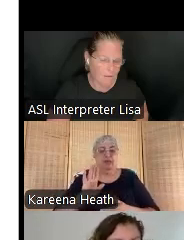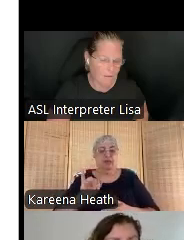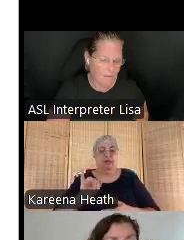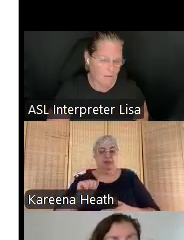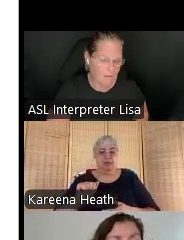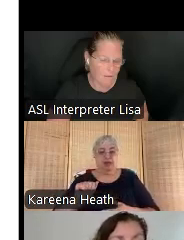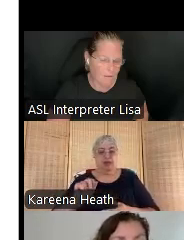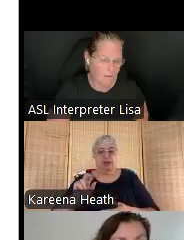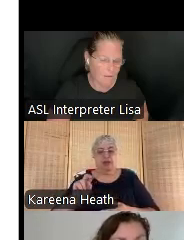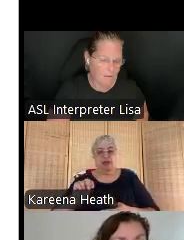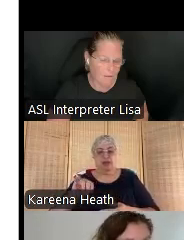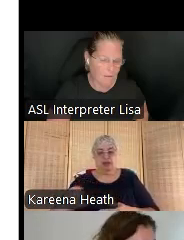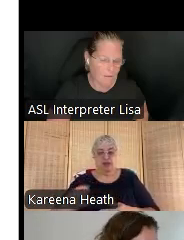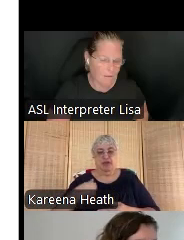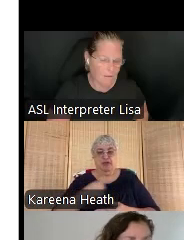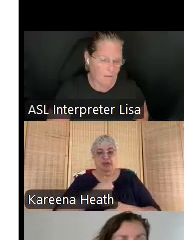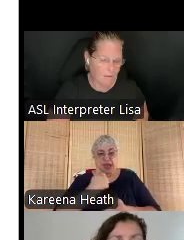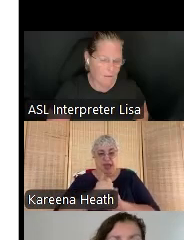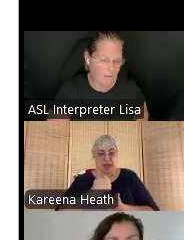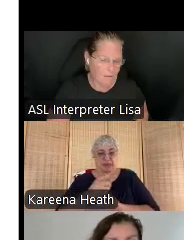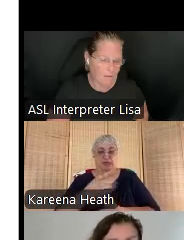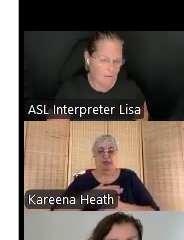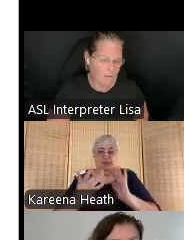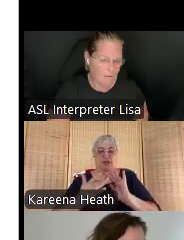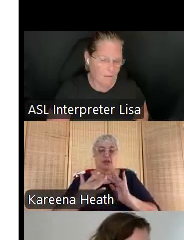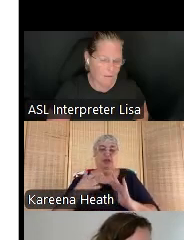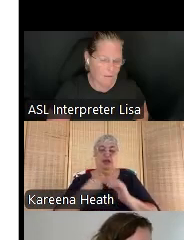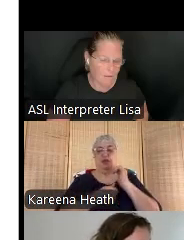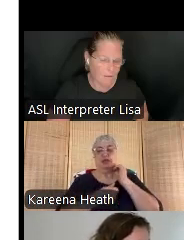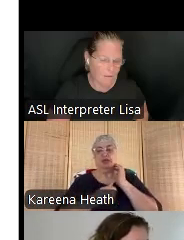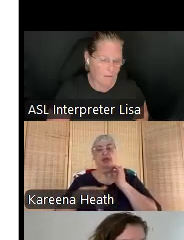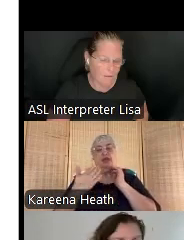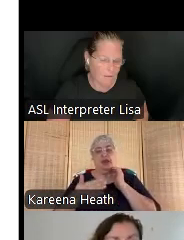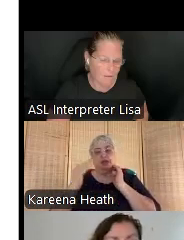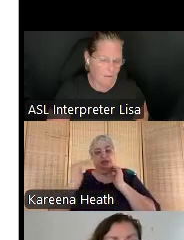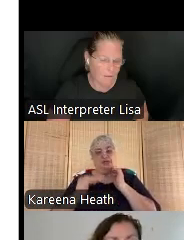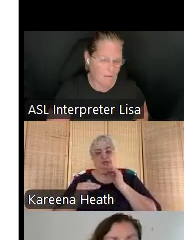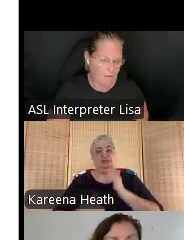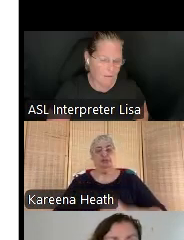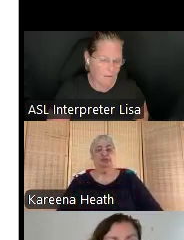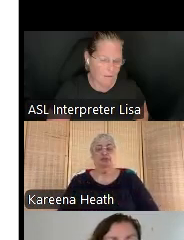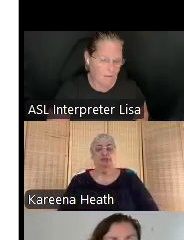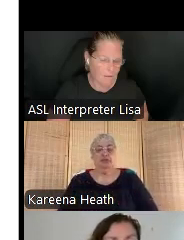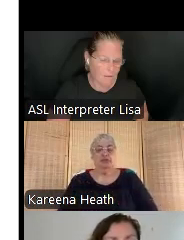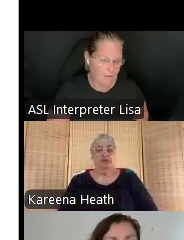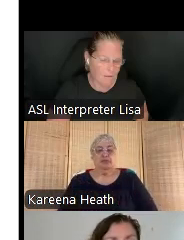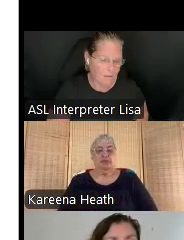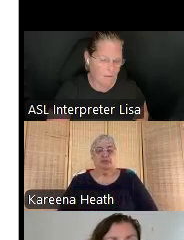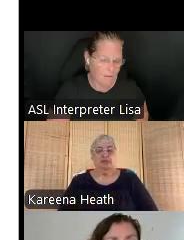Jersey if we can be of any assistance. You can go on to the next slide.